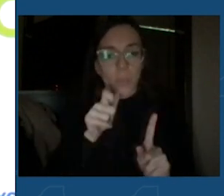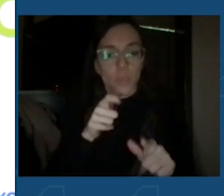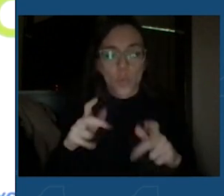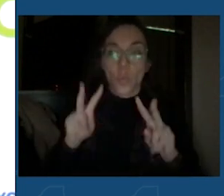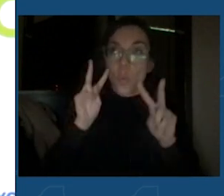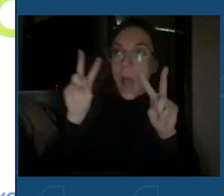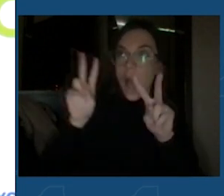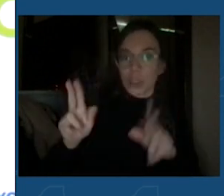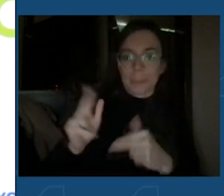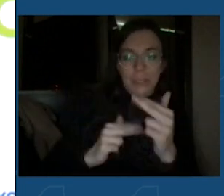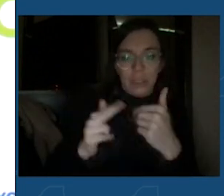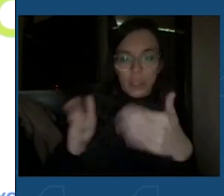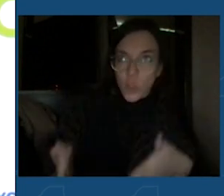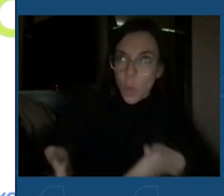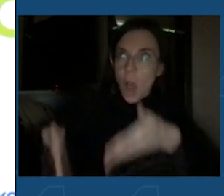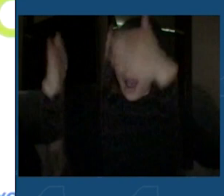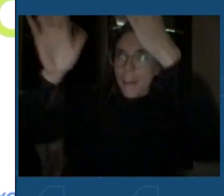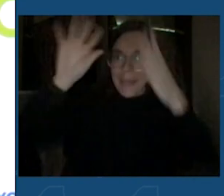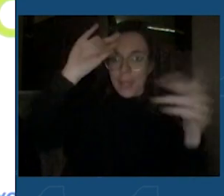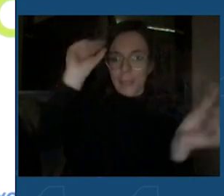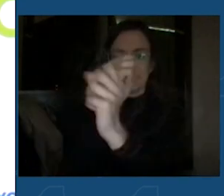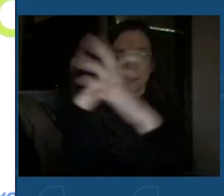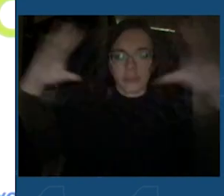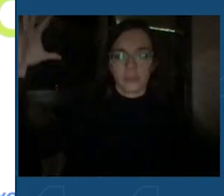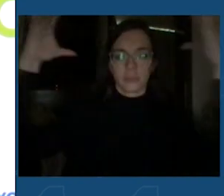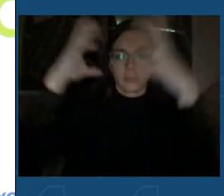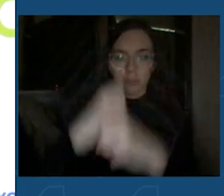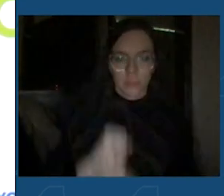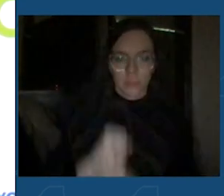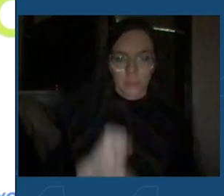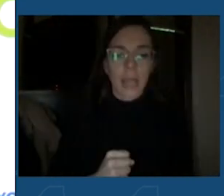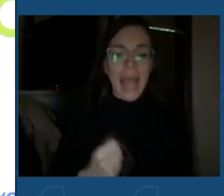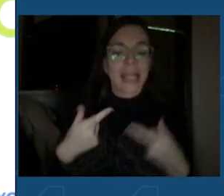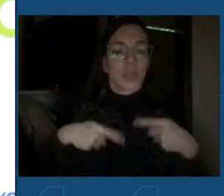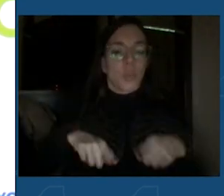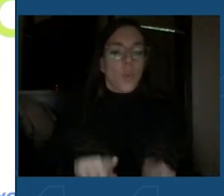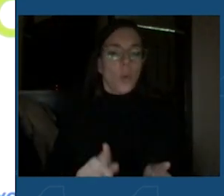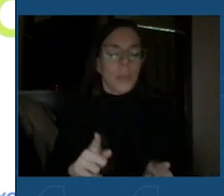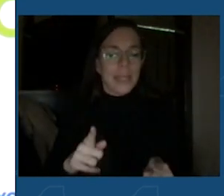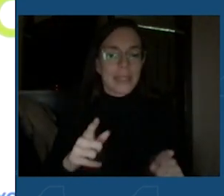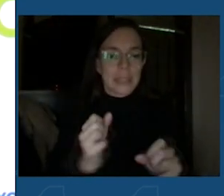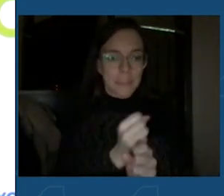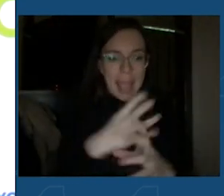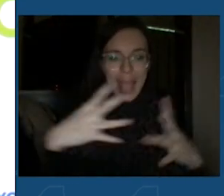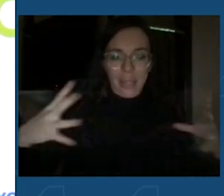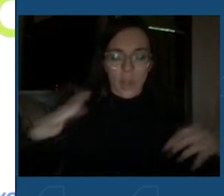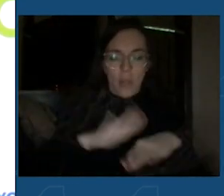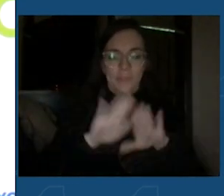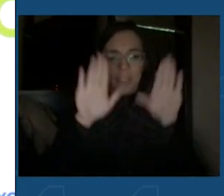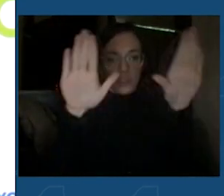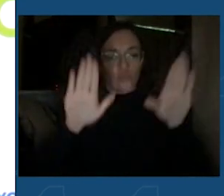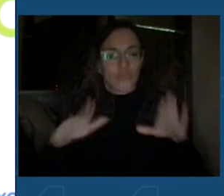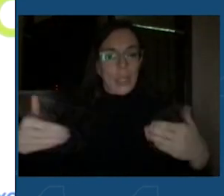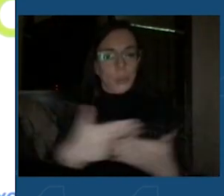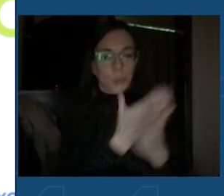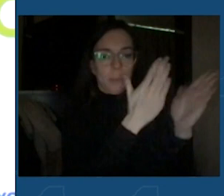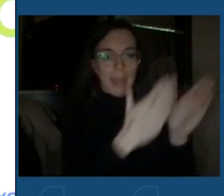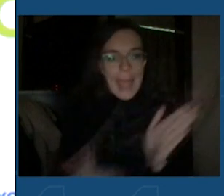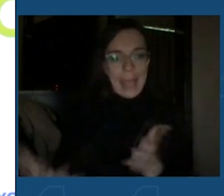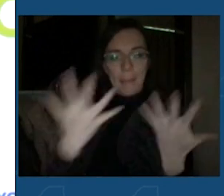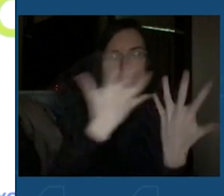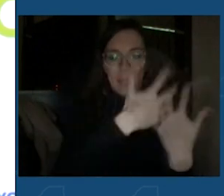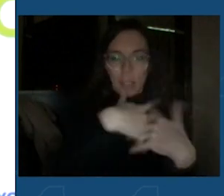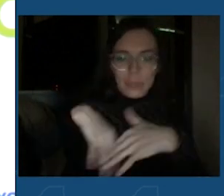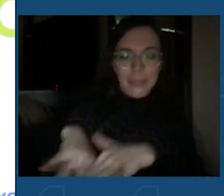down. As we expand on this great new plan, built into the climate